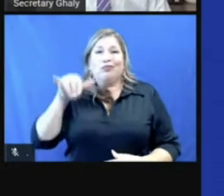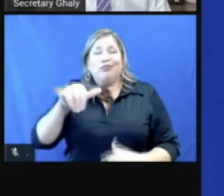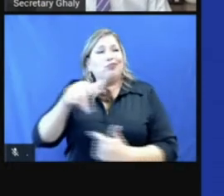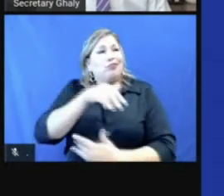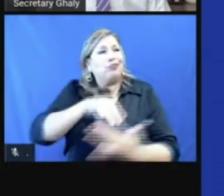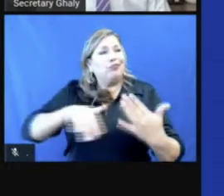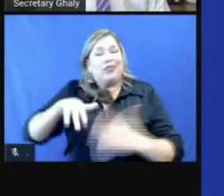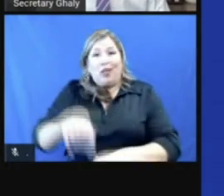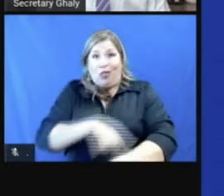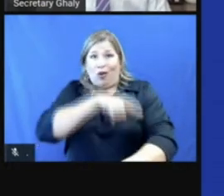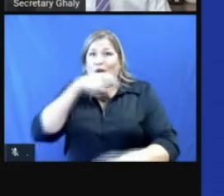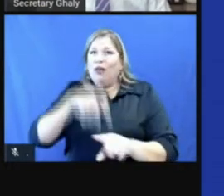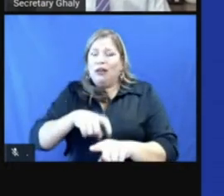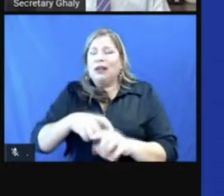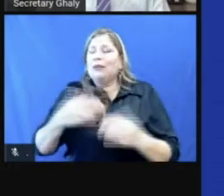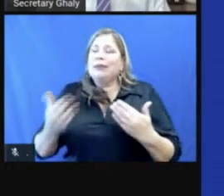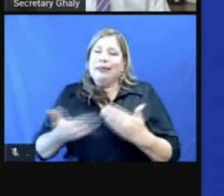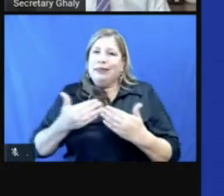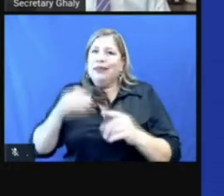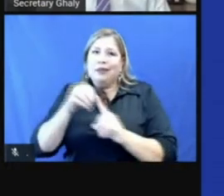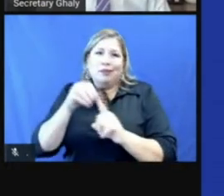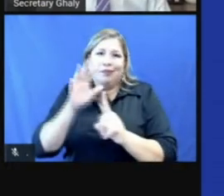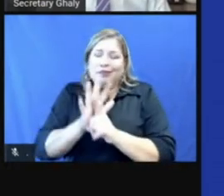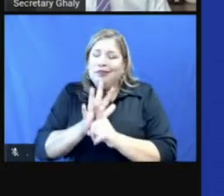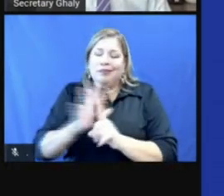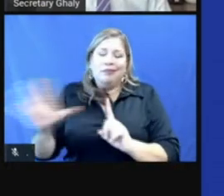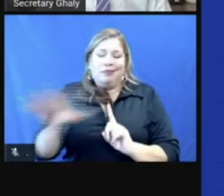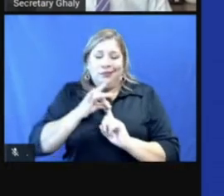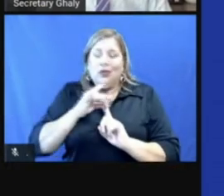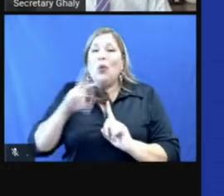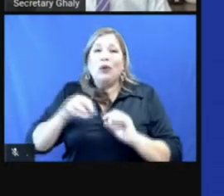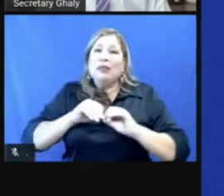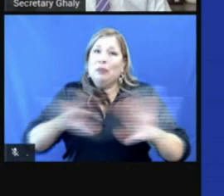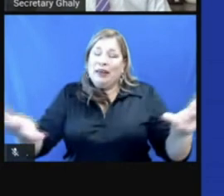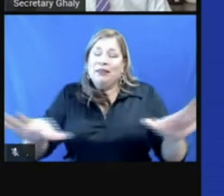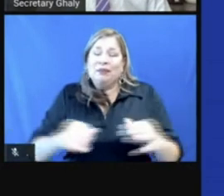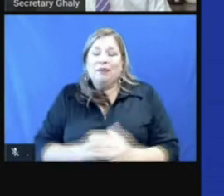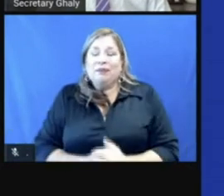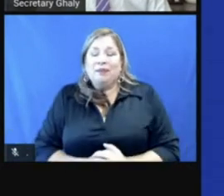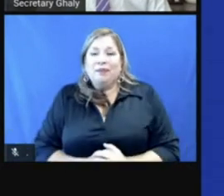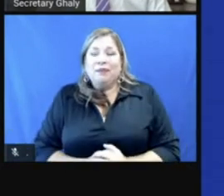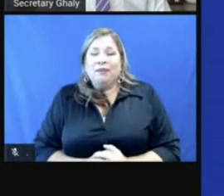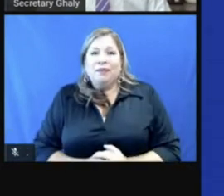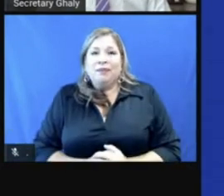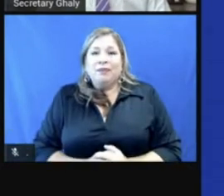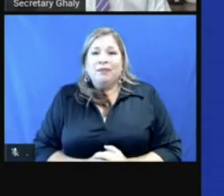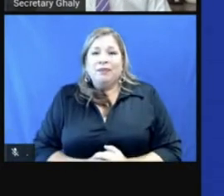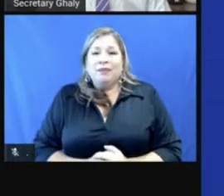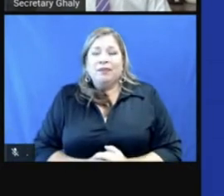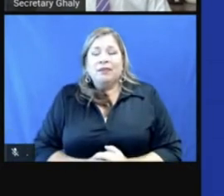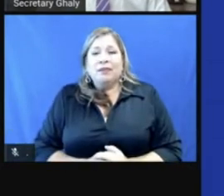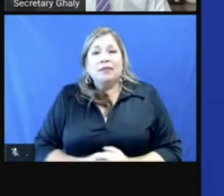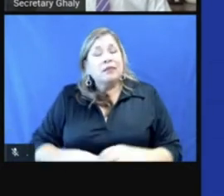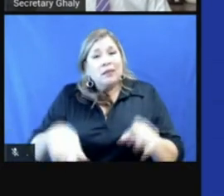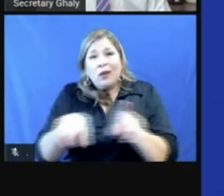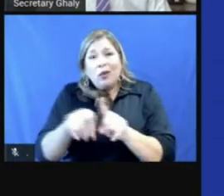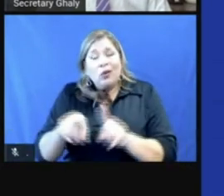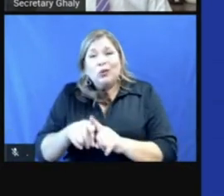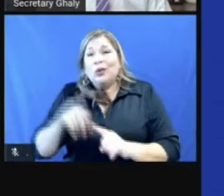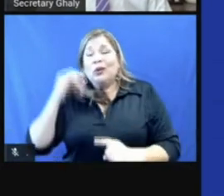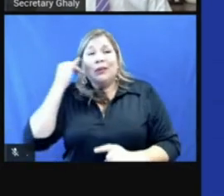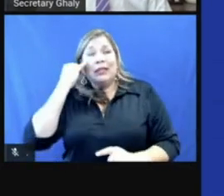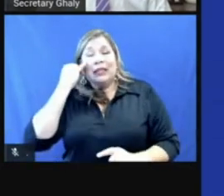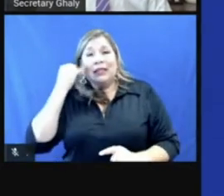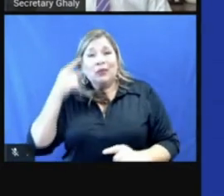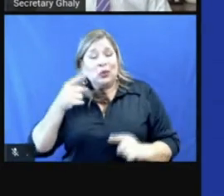either be infected or spread the infection to someone else. And activities that don't allow plenty of fresh air to